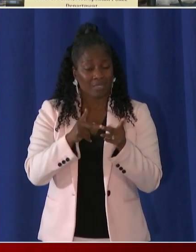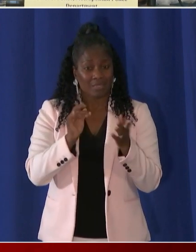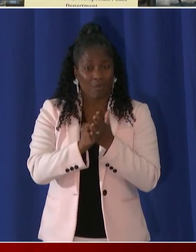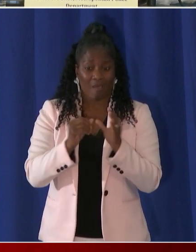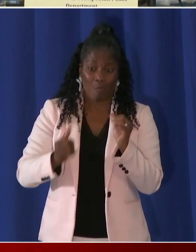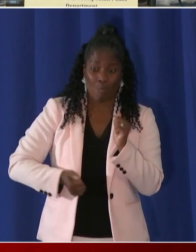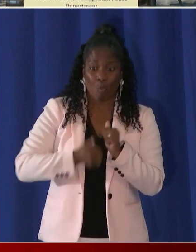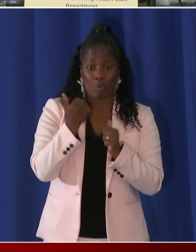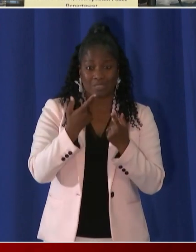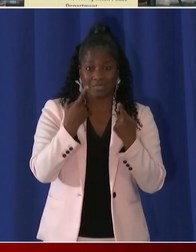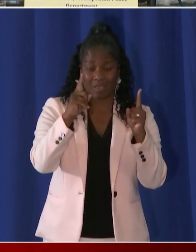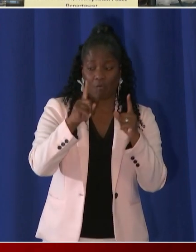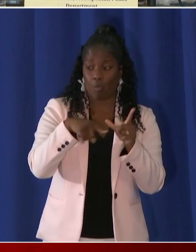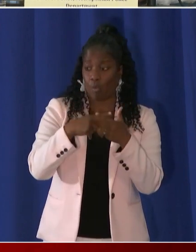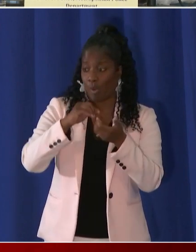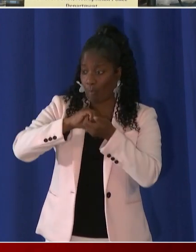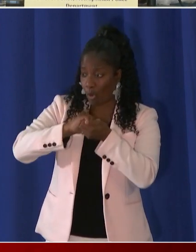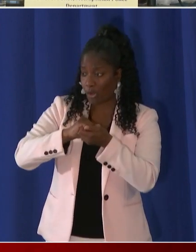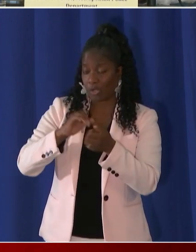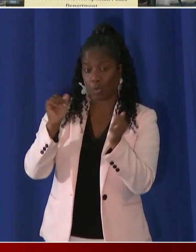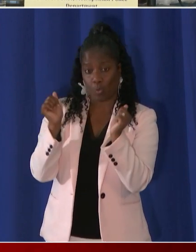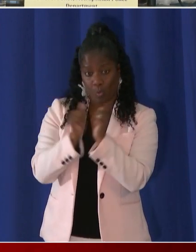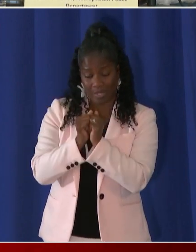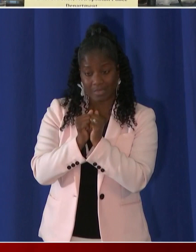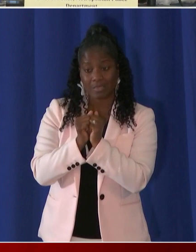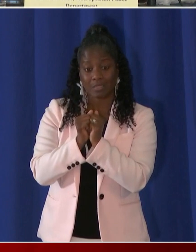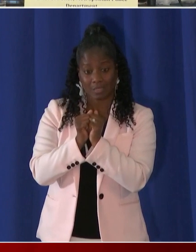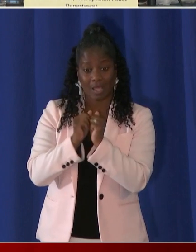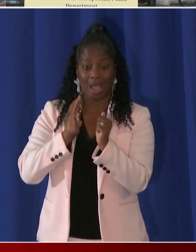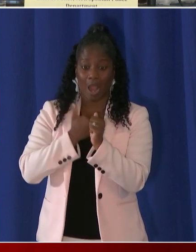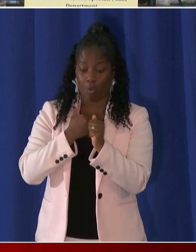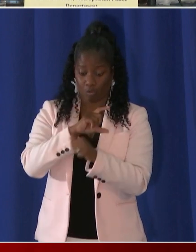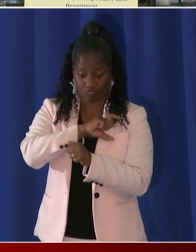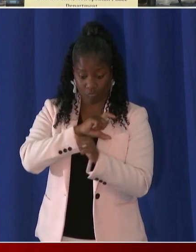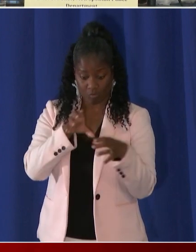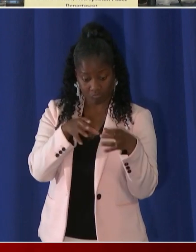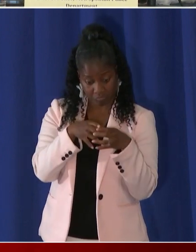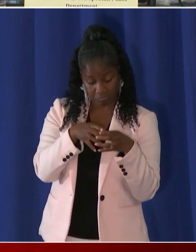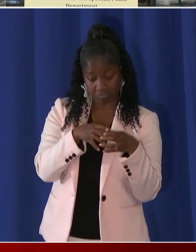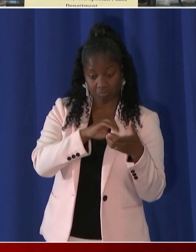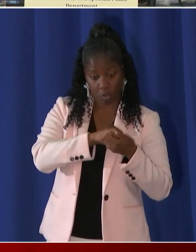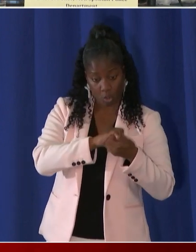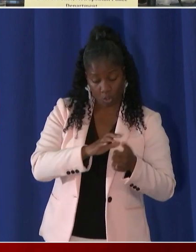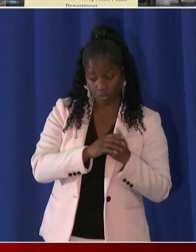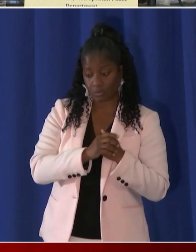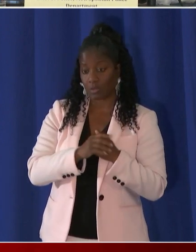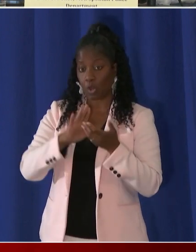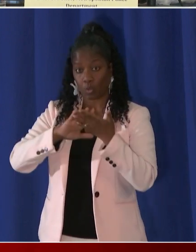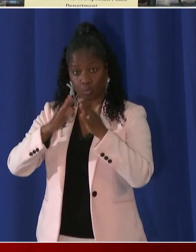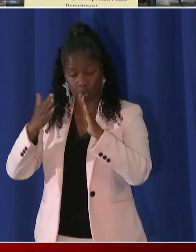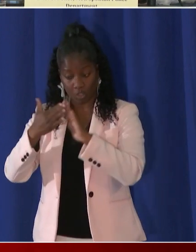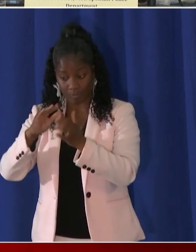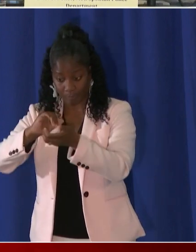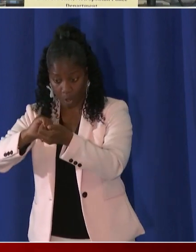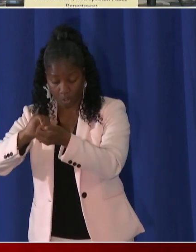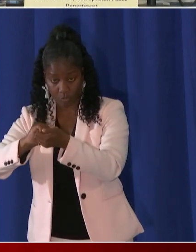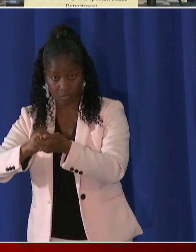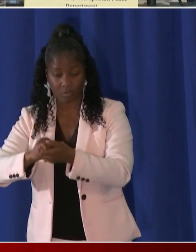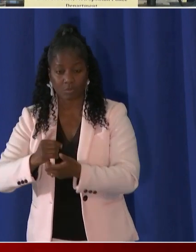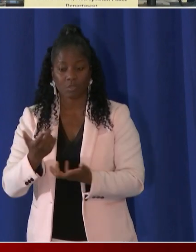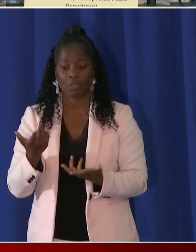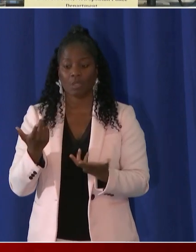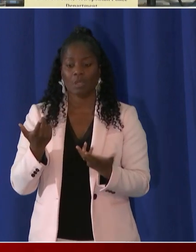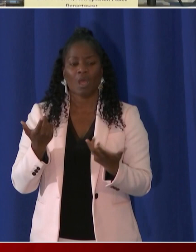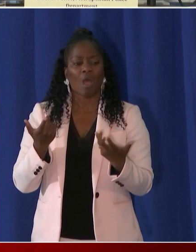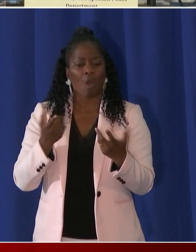most success is when we are partnered with our law enforcement partners, partnered with community. In